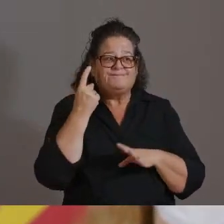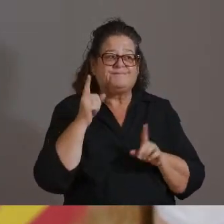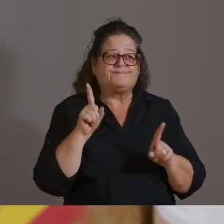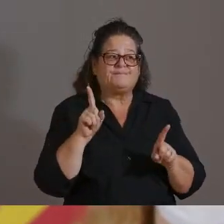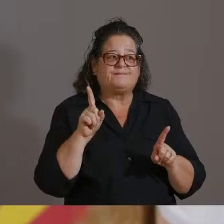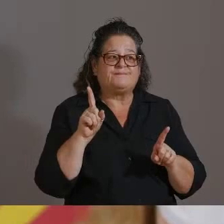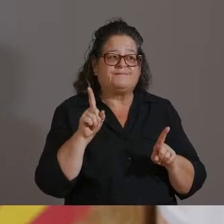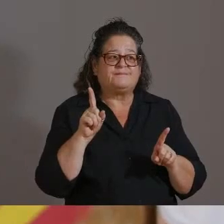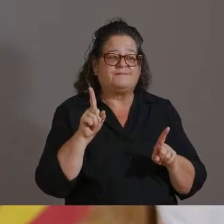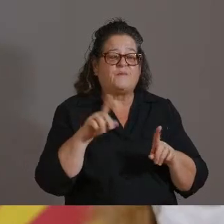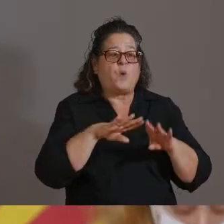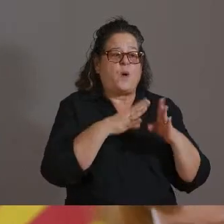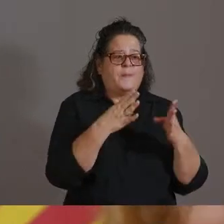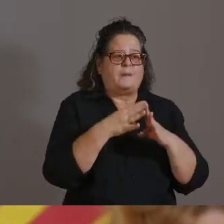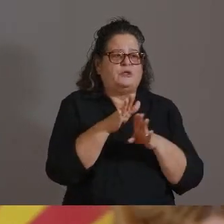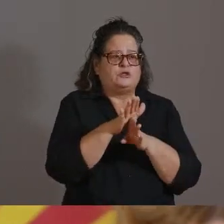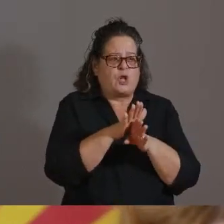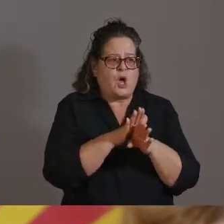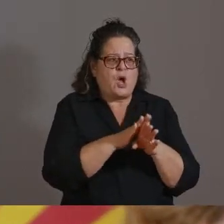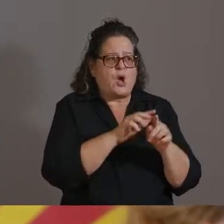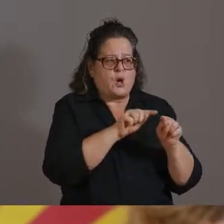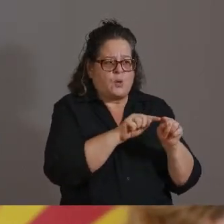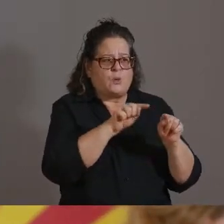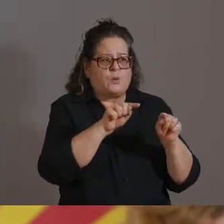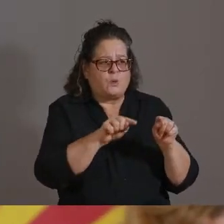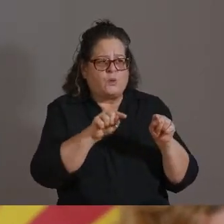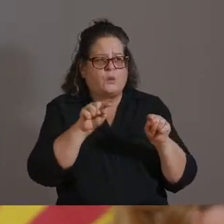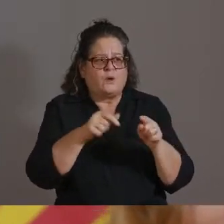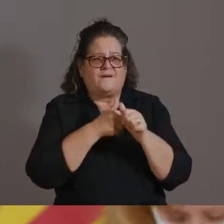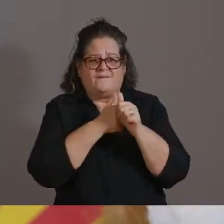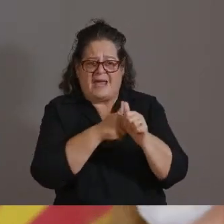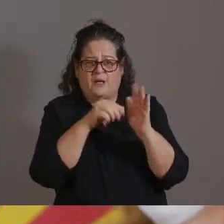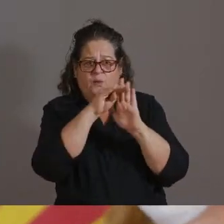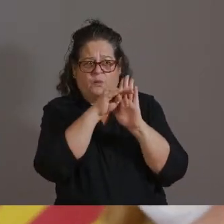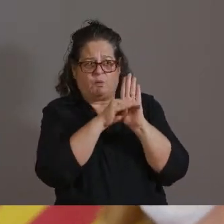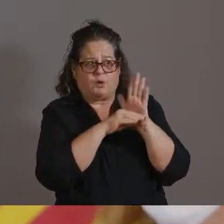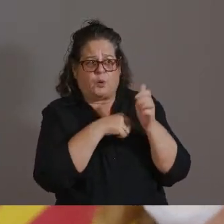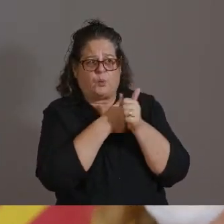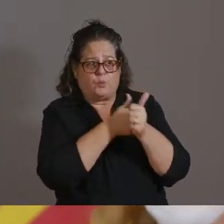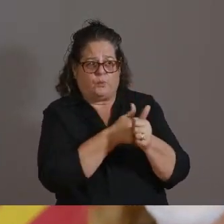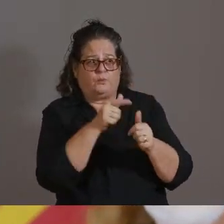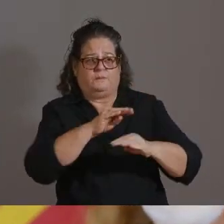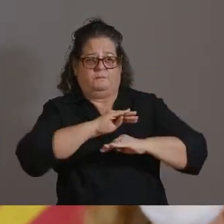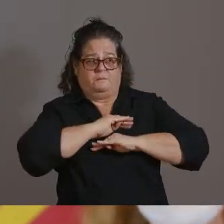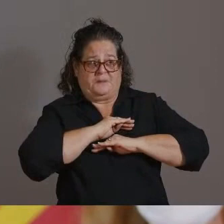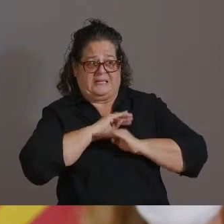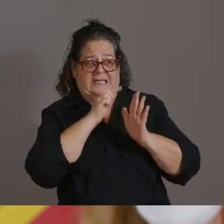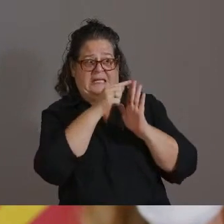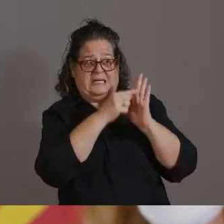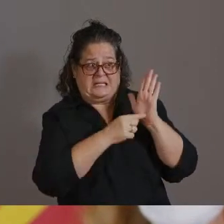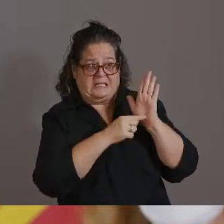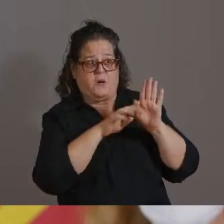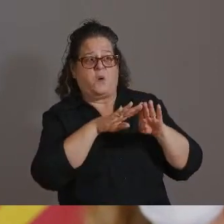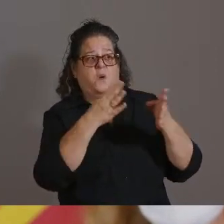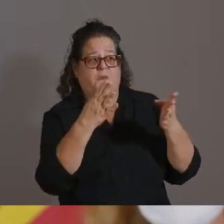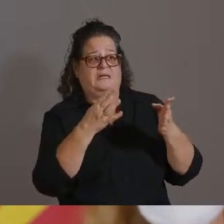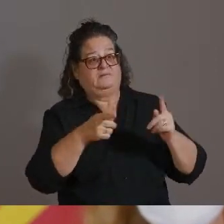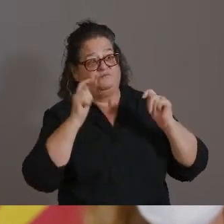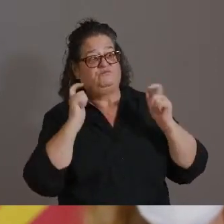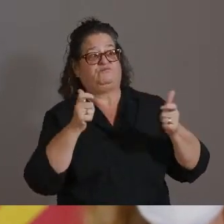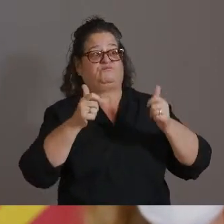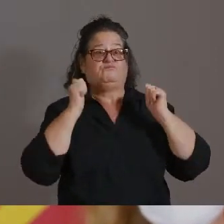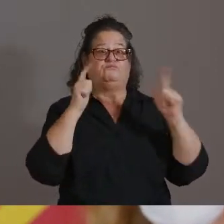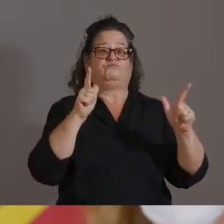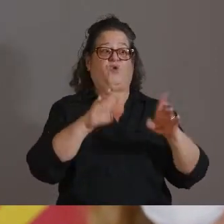guidance and guidelines that do not take the economy from 0 to 100%.